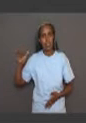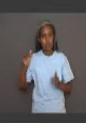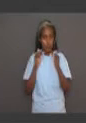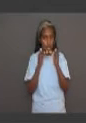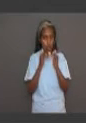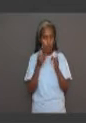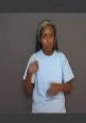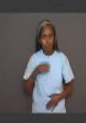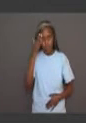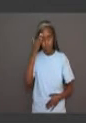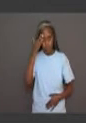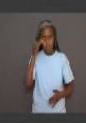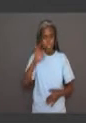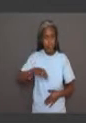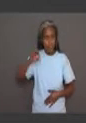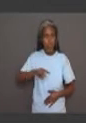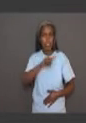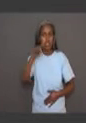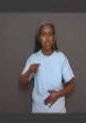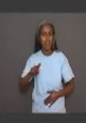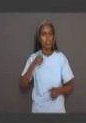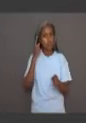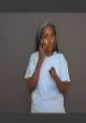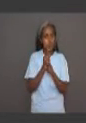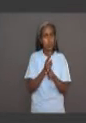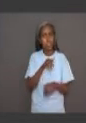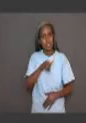that the frequency curve should be symmetrical.